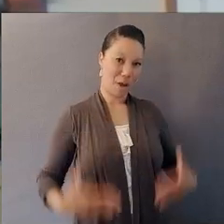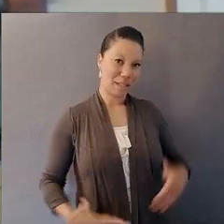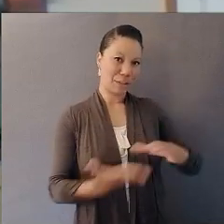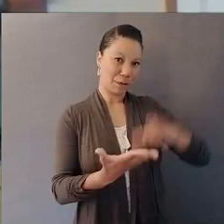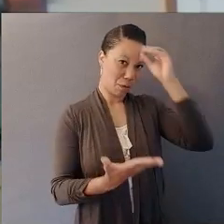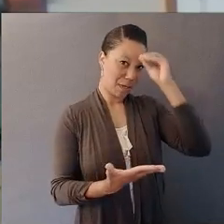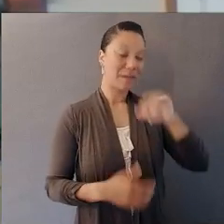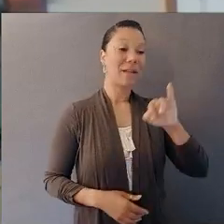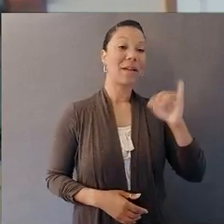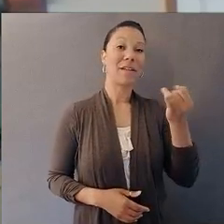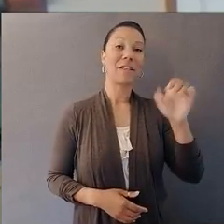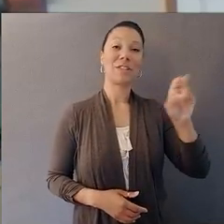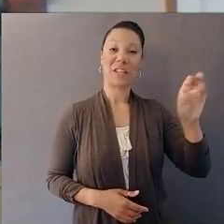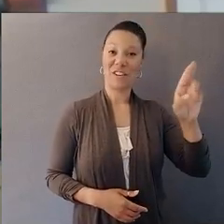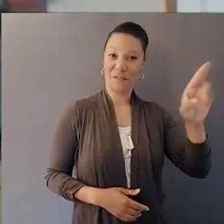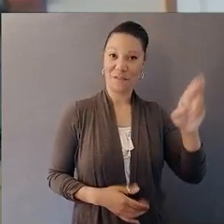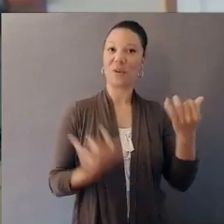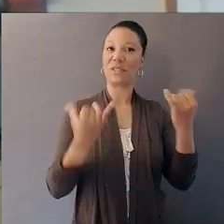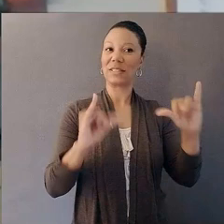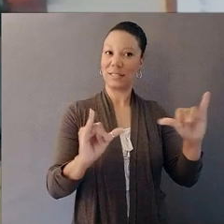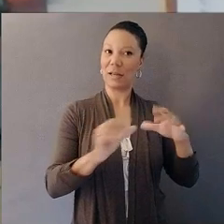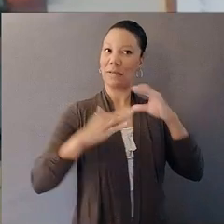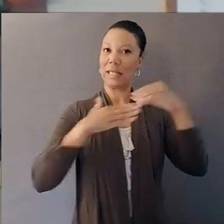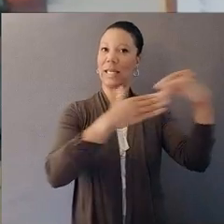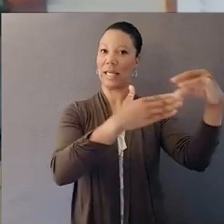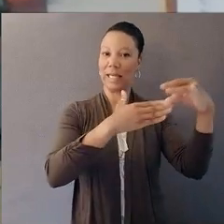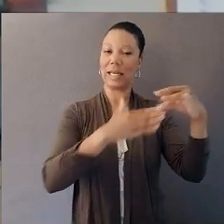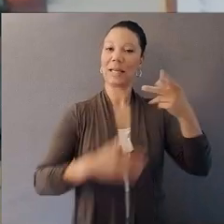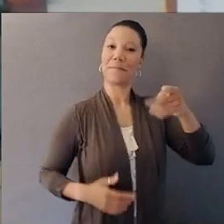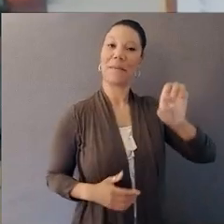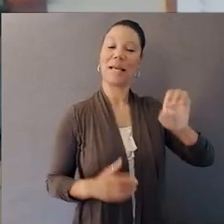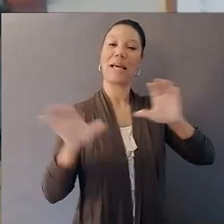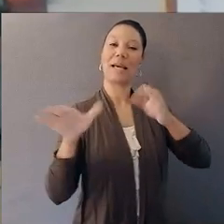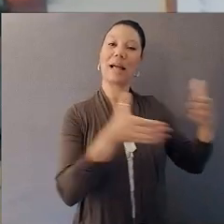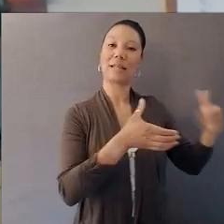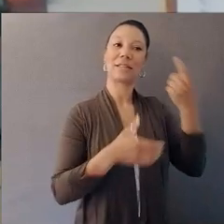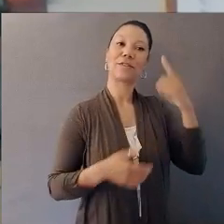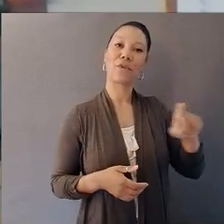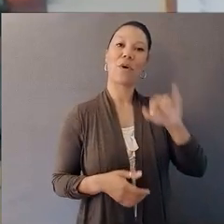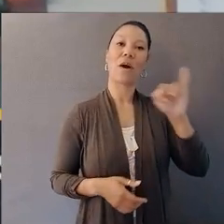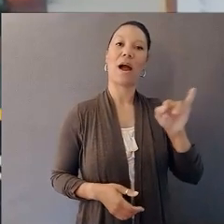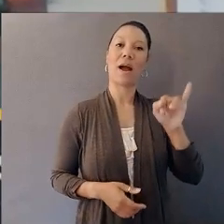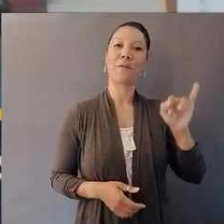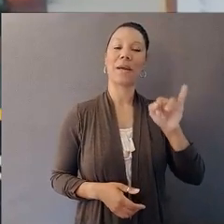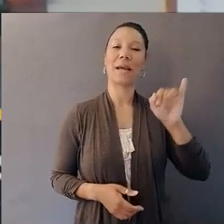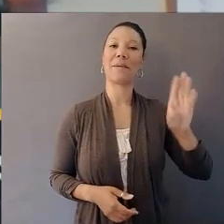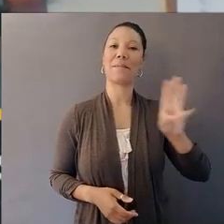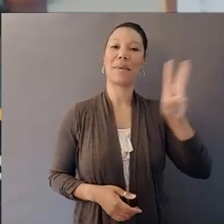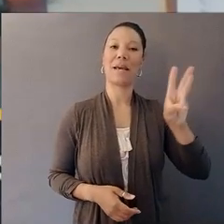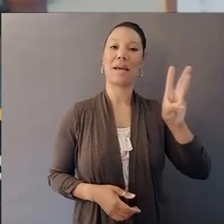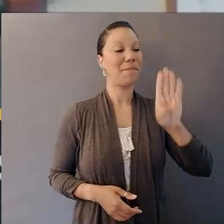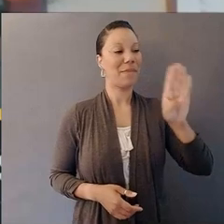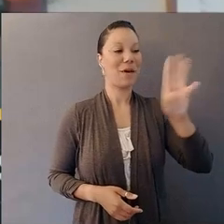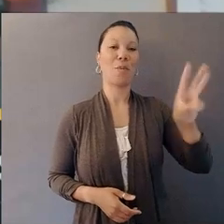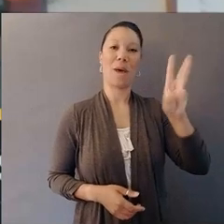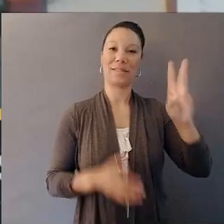PE classes for students at Irene B. West Elementary School. So let's start with, what